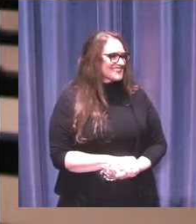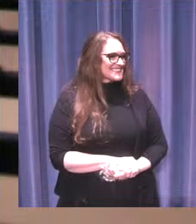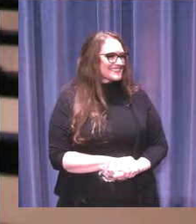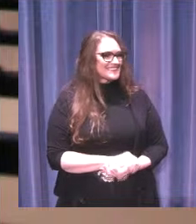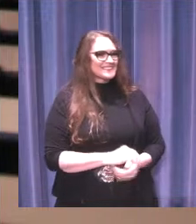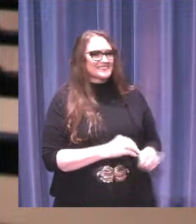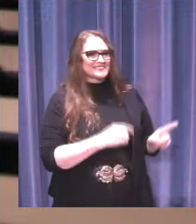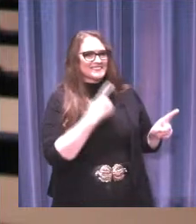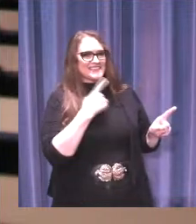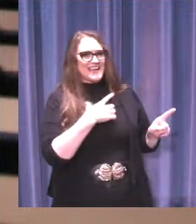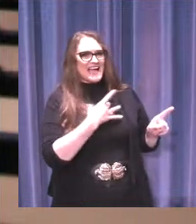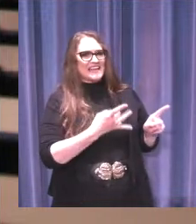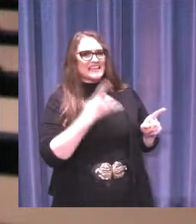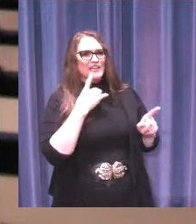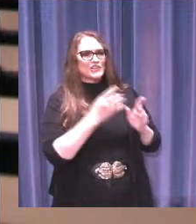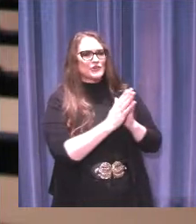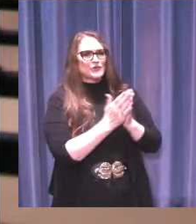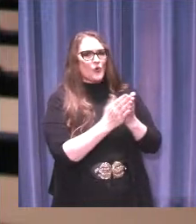Thank you.